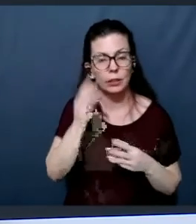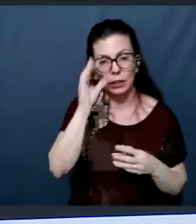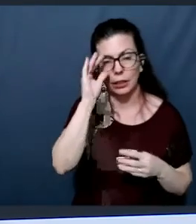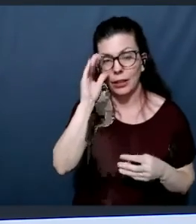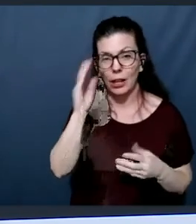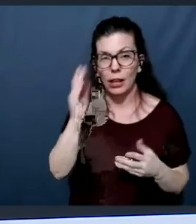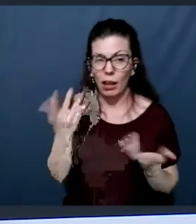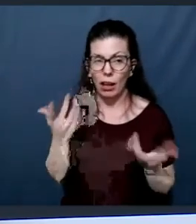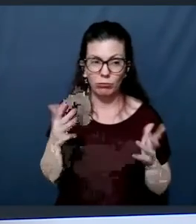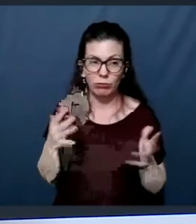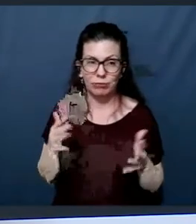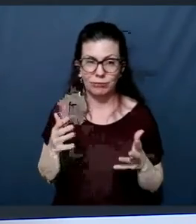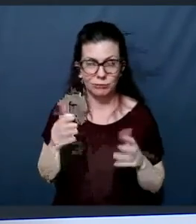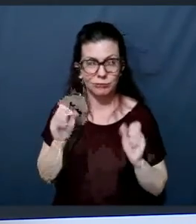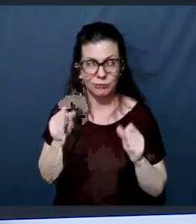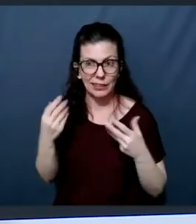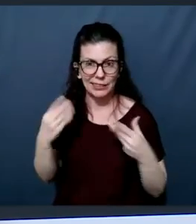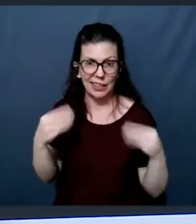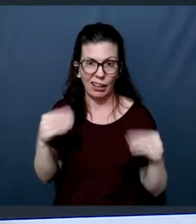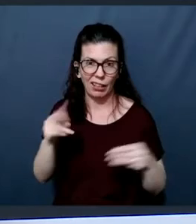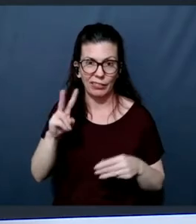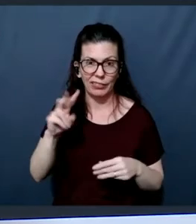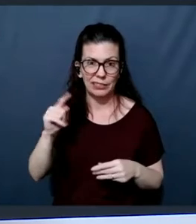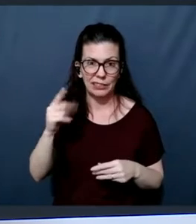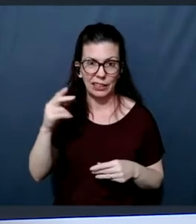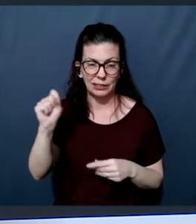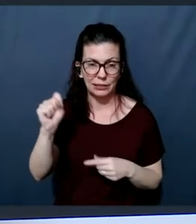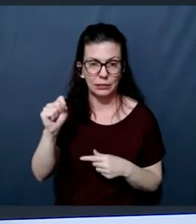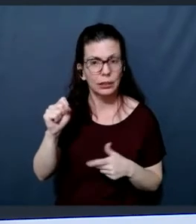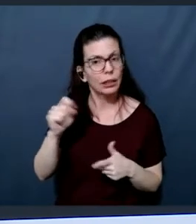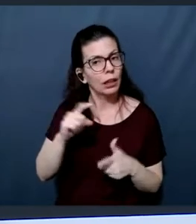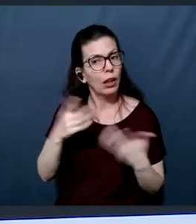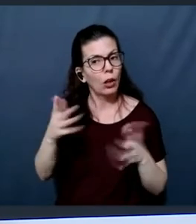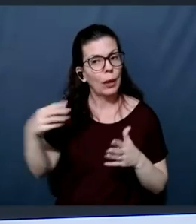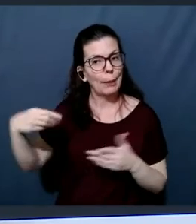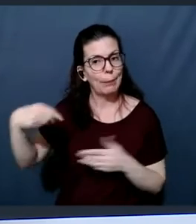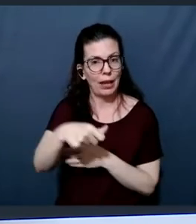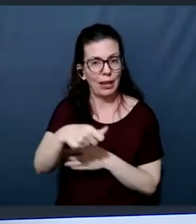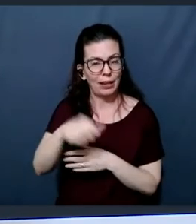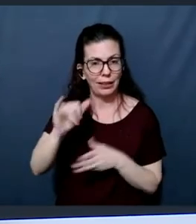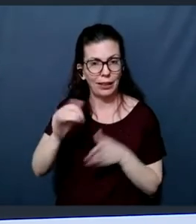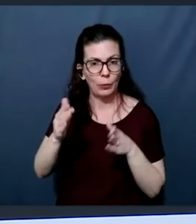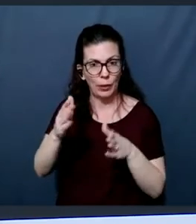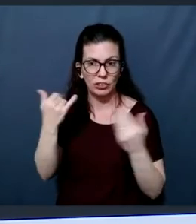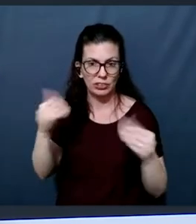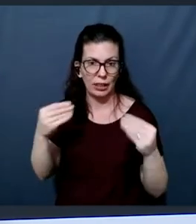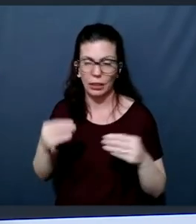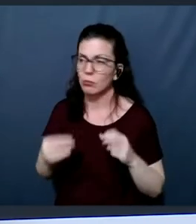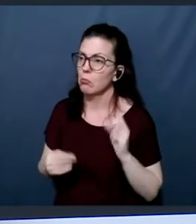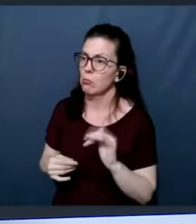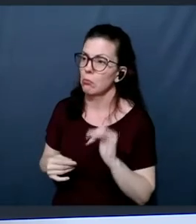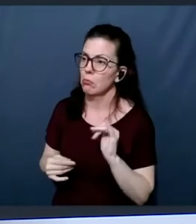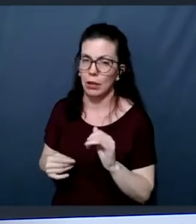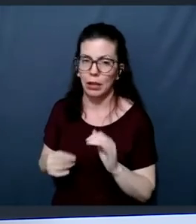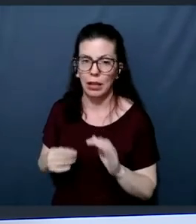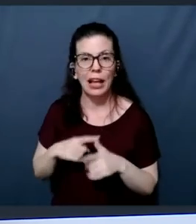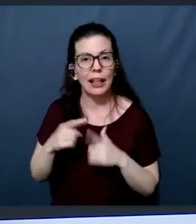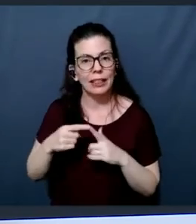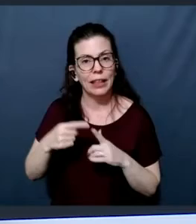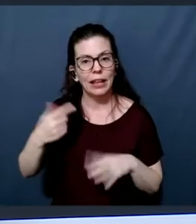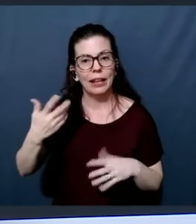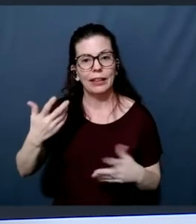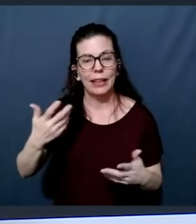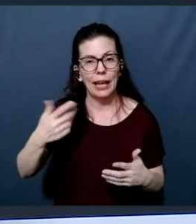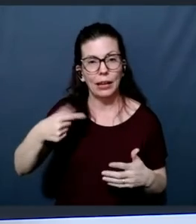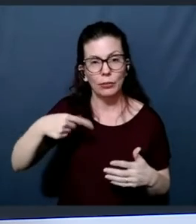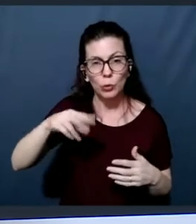sell VTEX, and they all get compensated on that for selling VTEX, Okay. and they get quota relief. So any